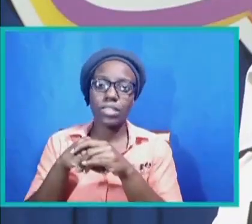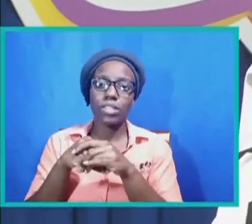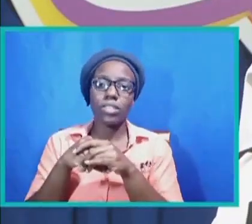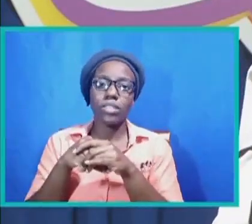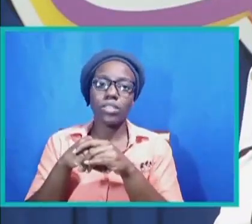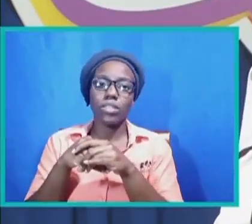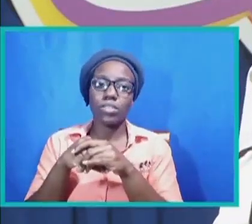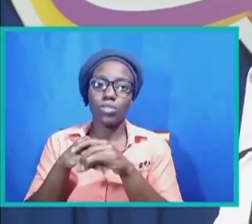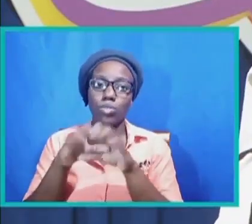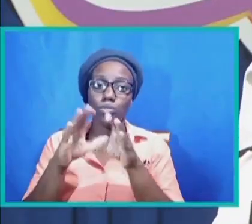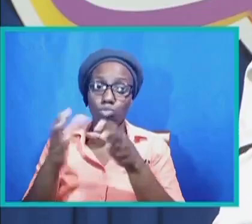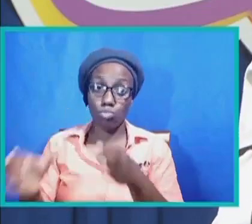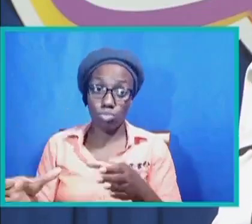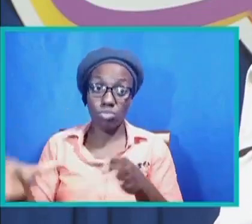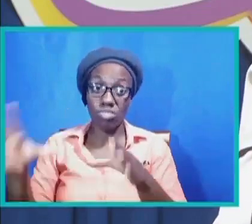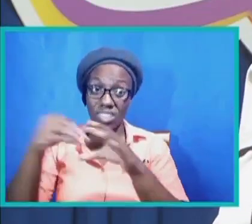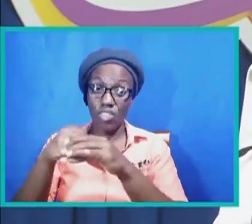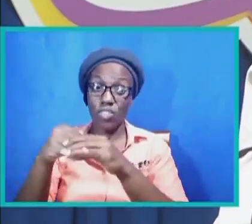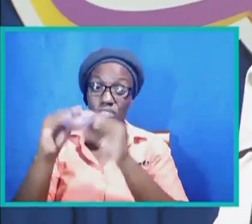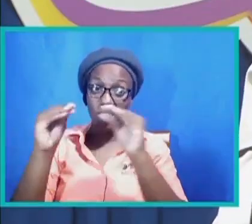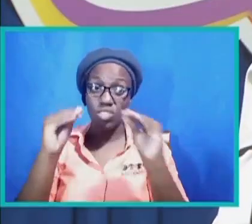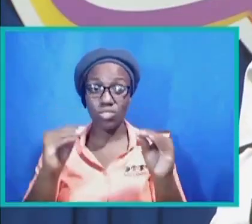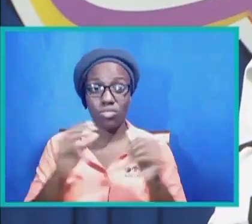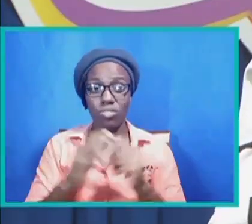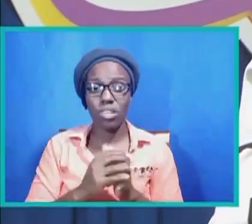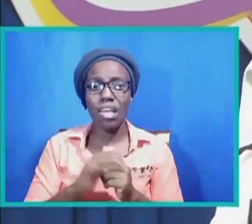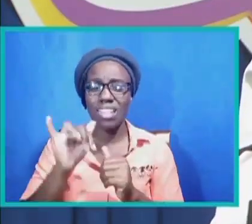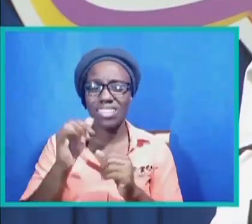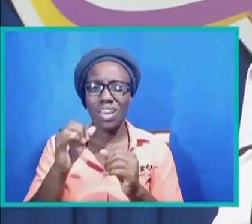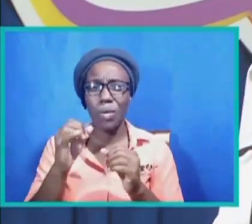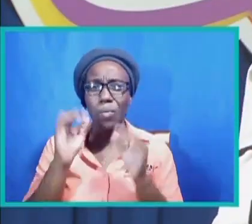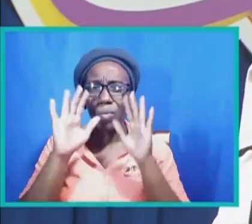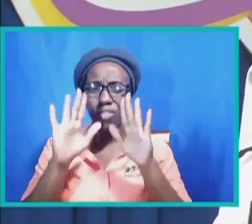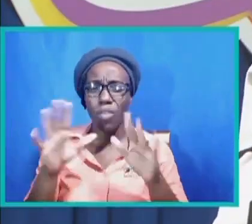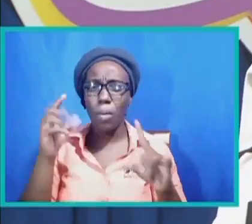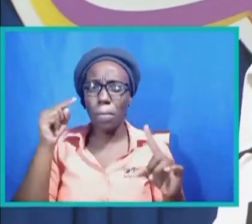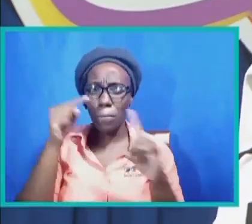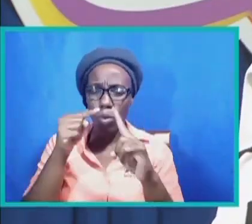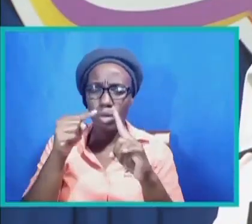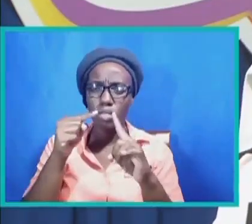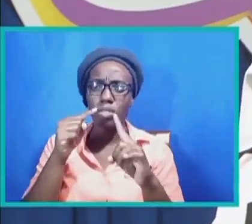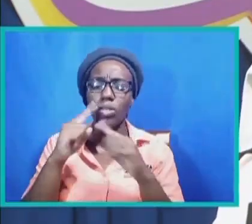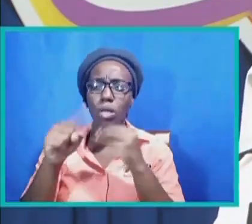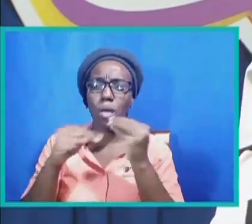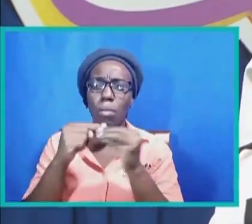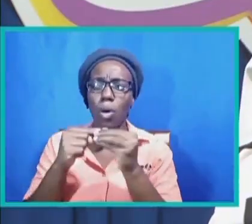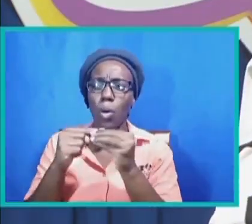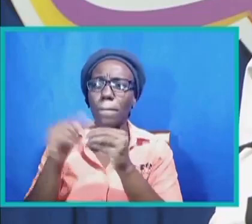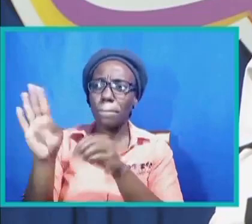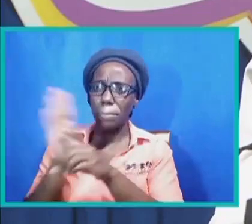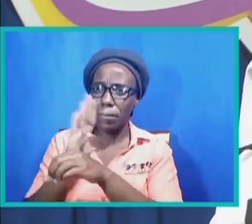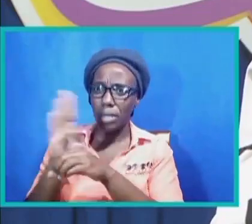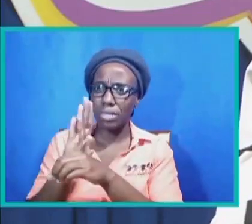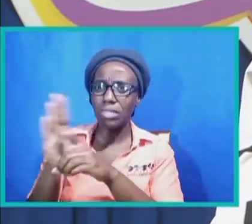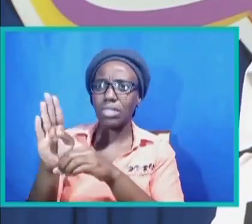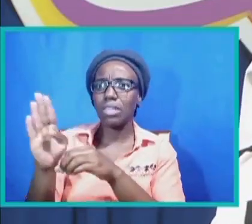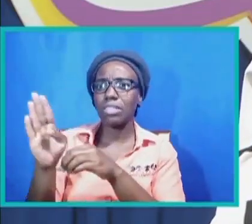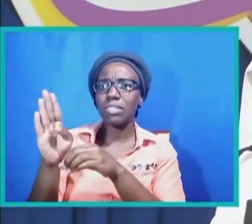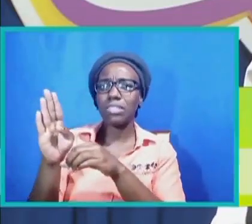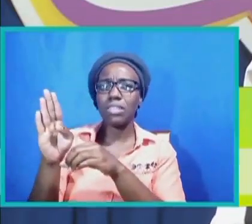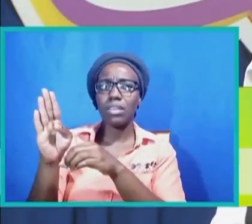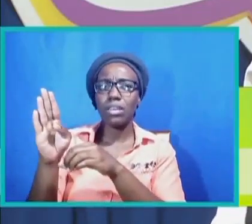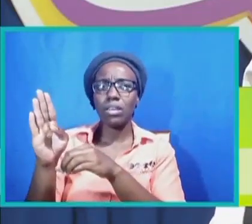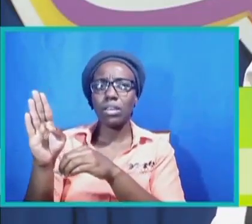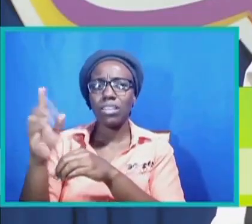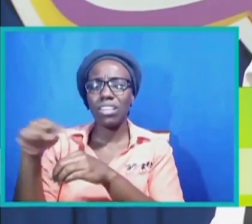that Mr. Sicharan made about the employers becoming more proactive in trying to shape the curriculum